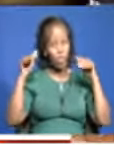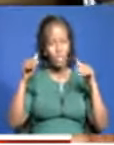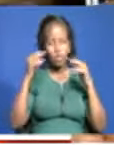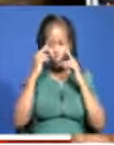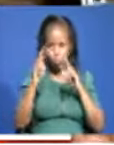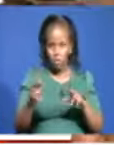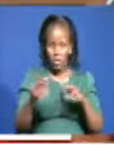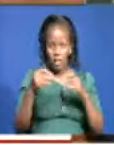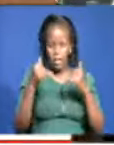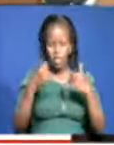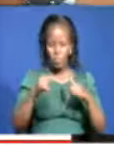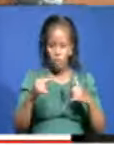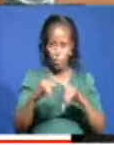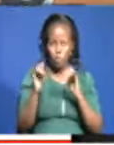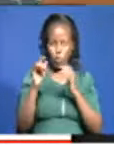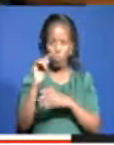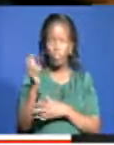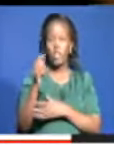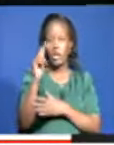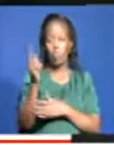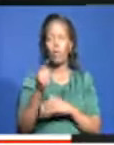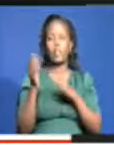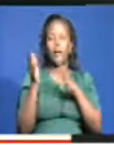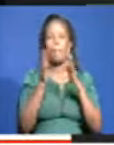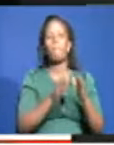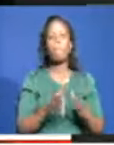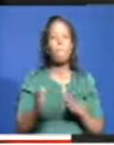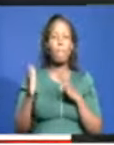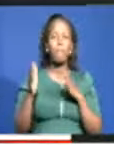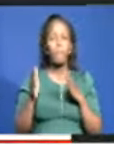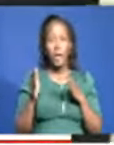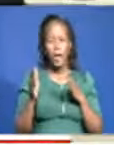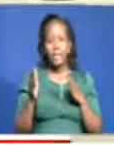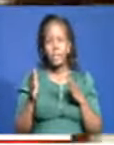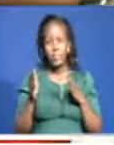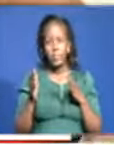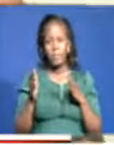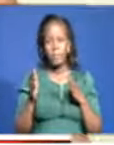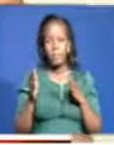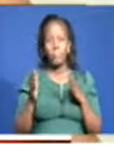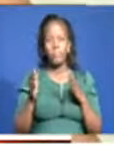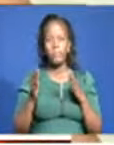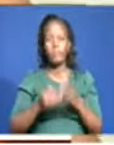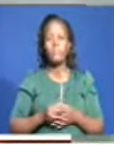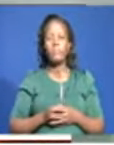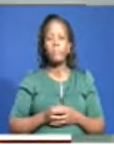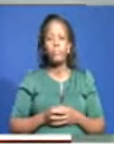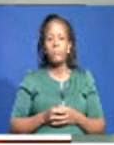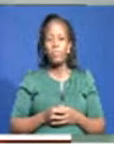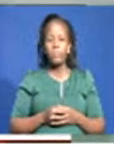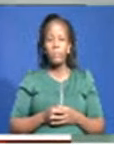Kwanza plan. Ruth Womboi reporting for Easy Friday.